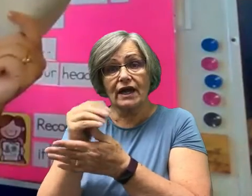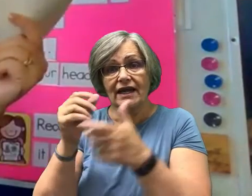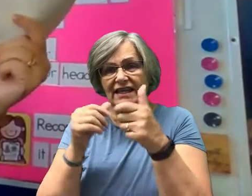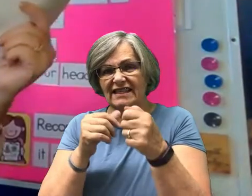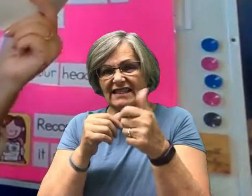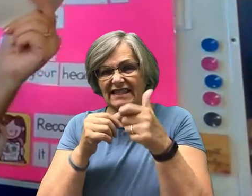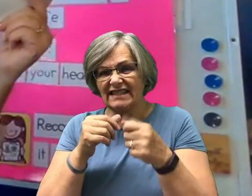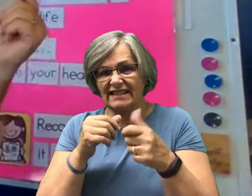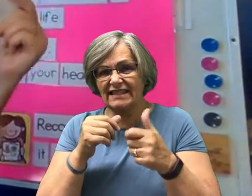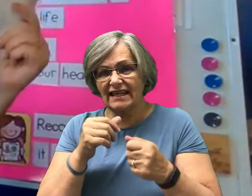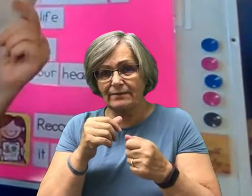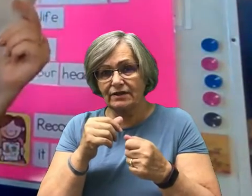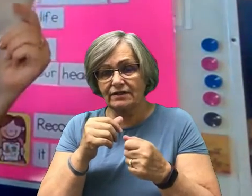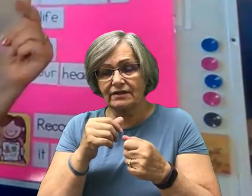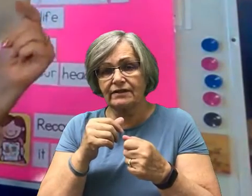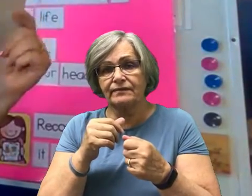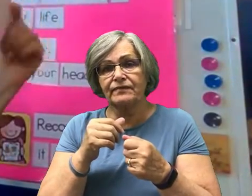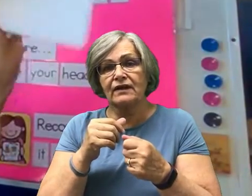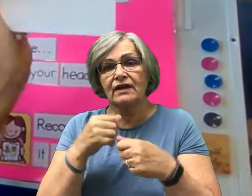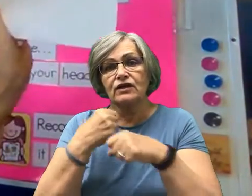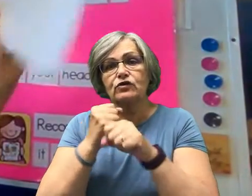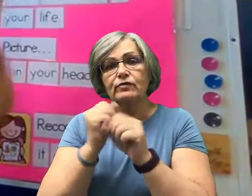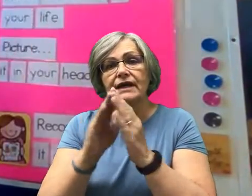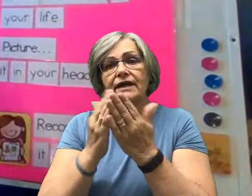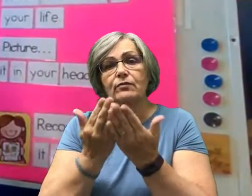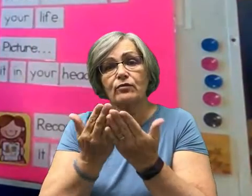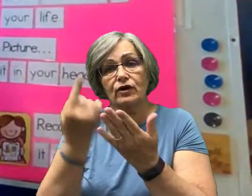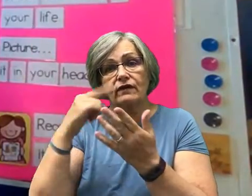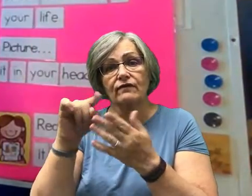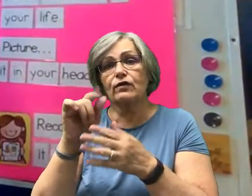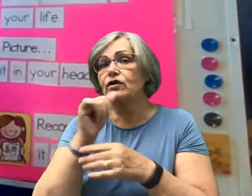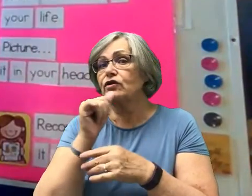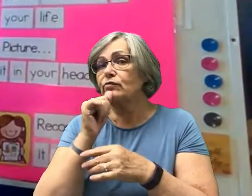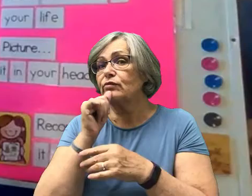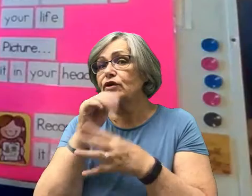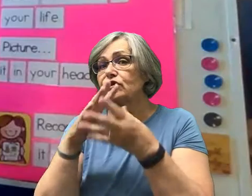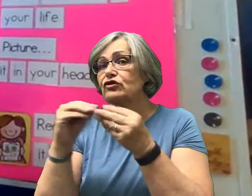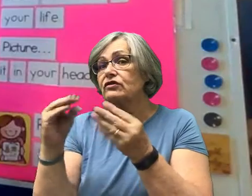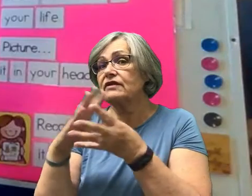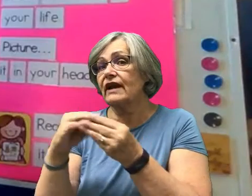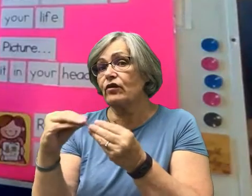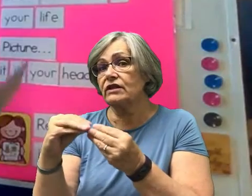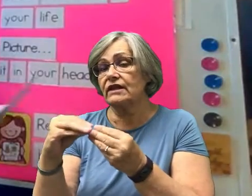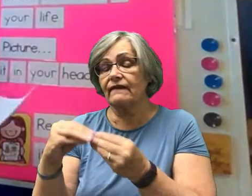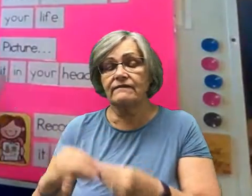paper and a stapler or someone to help you put your book together for our personal narrative this